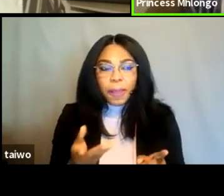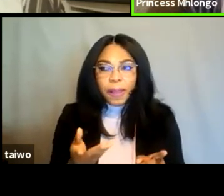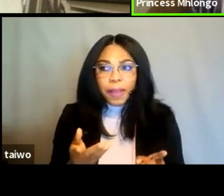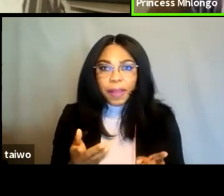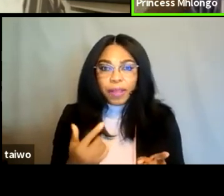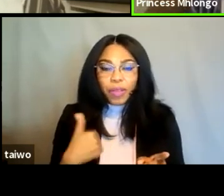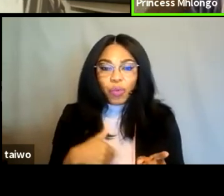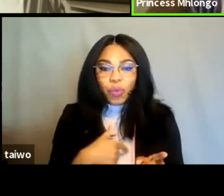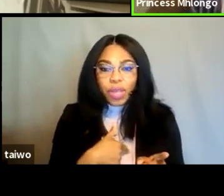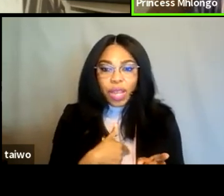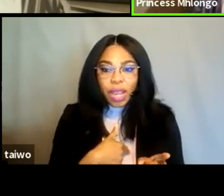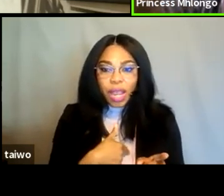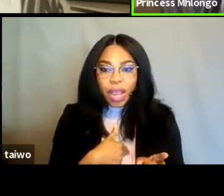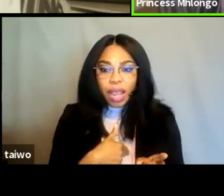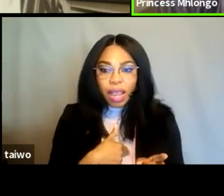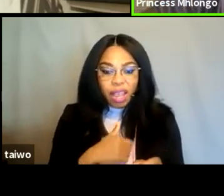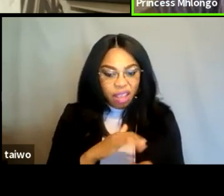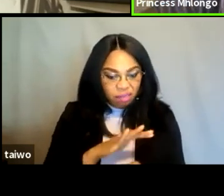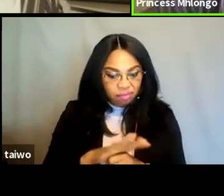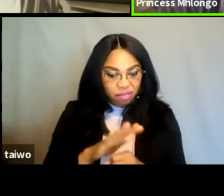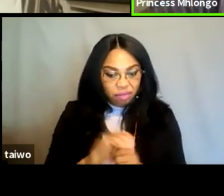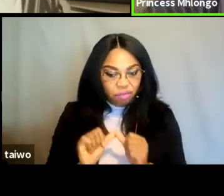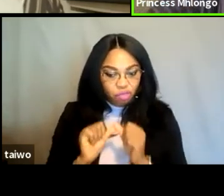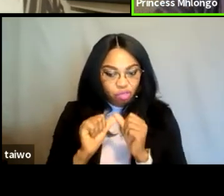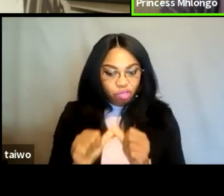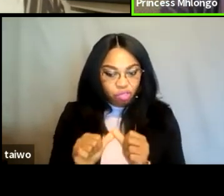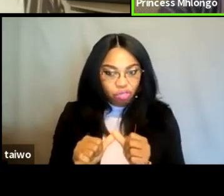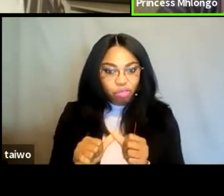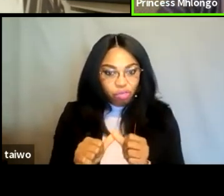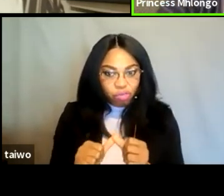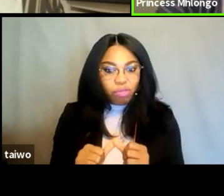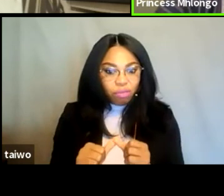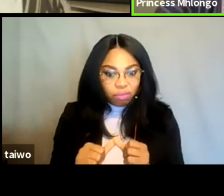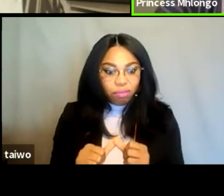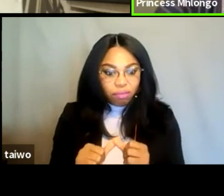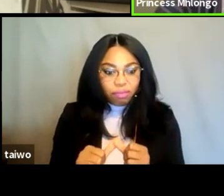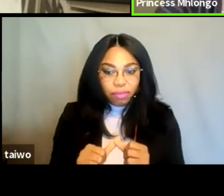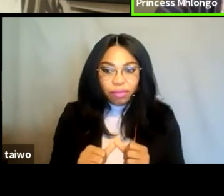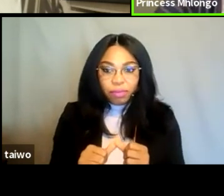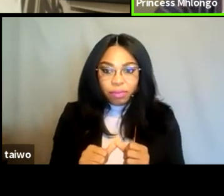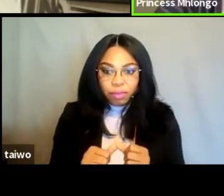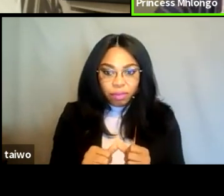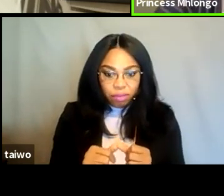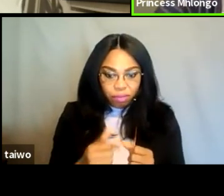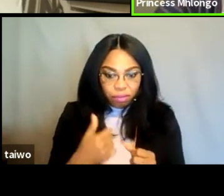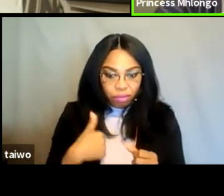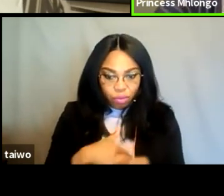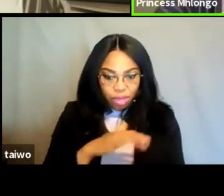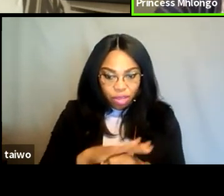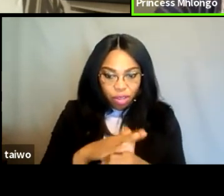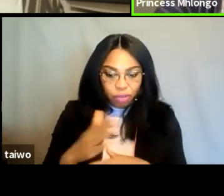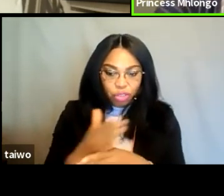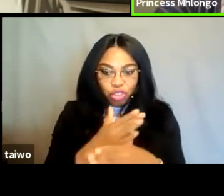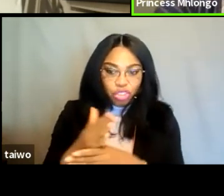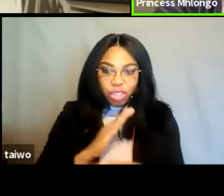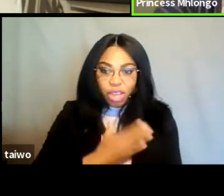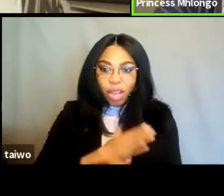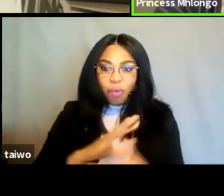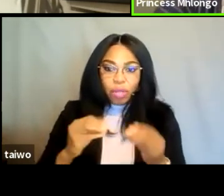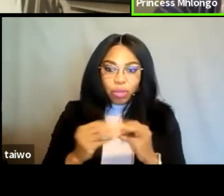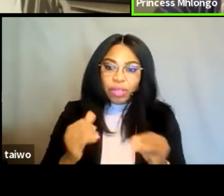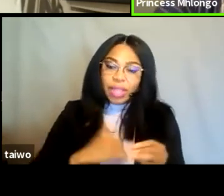we are enough to continue, we are enough, you know, to share our stories. So I think for me, that's my